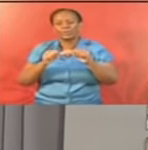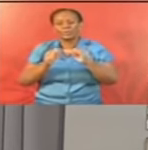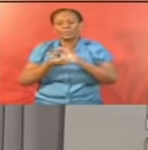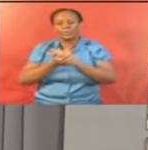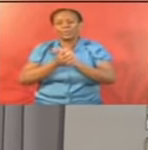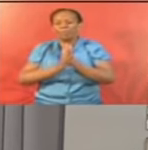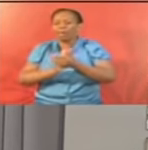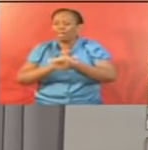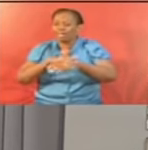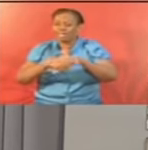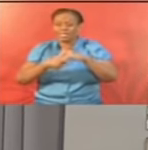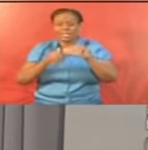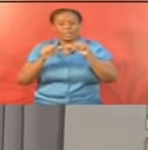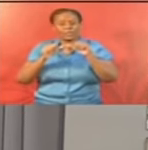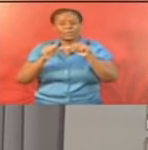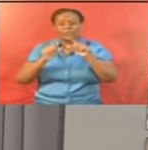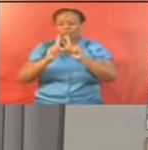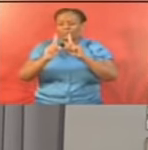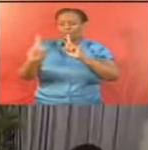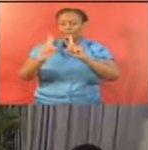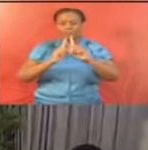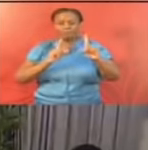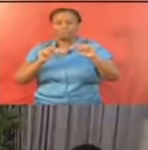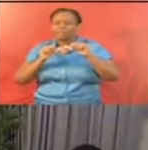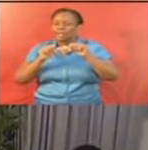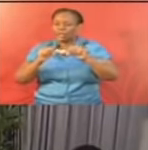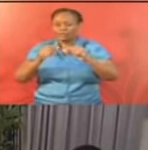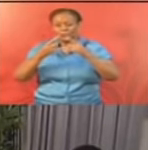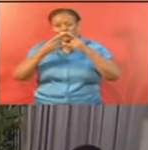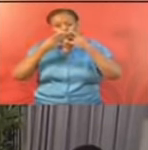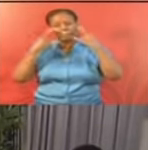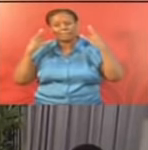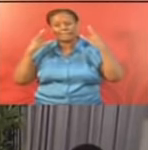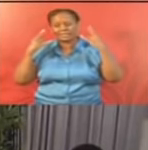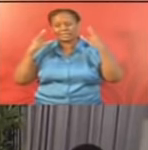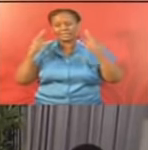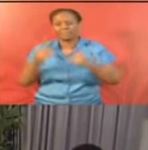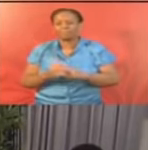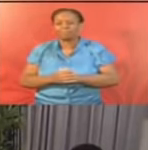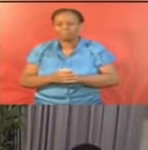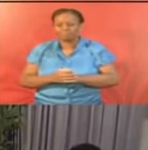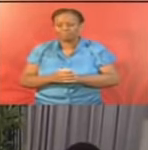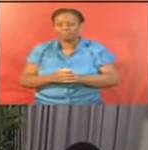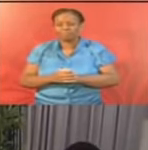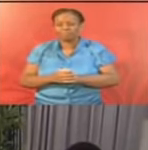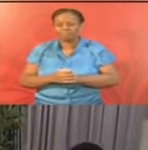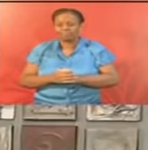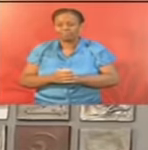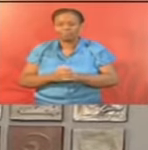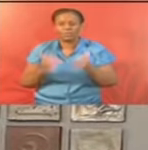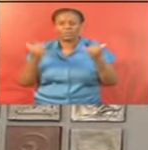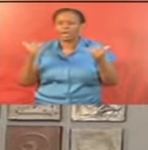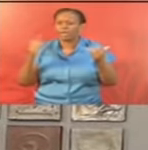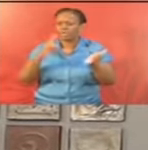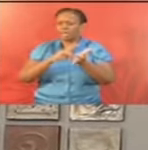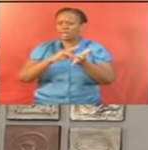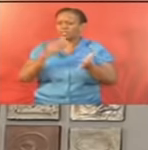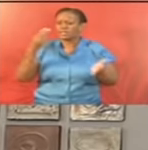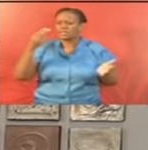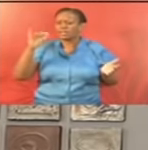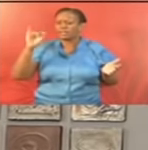of over the past months. Thank you very much. And to tag on to the Minister's response,